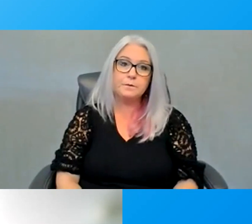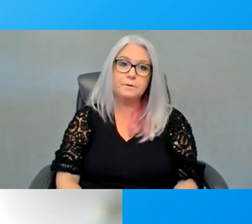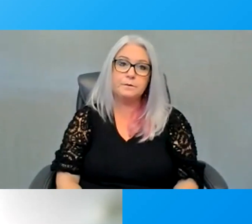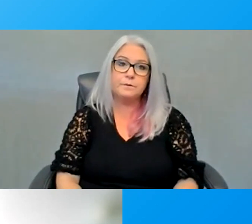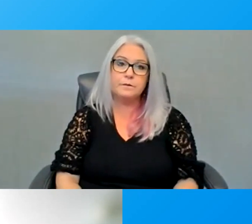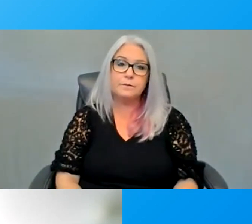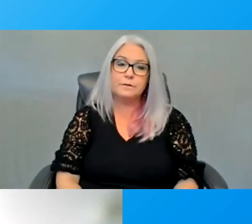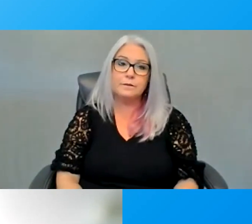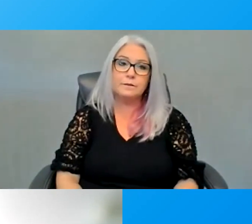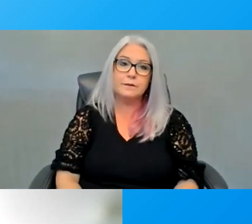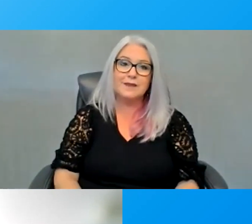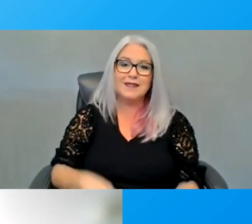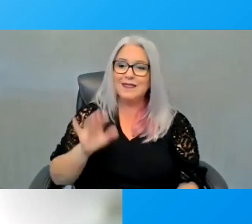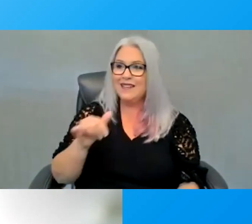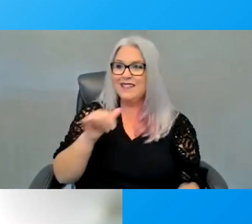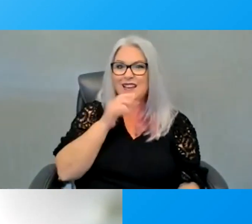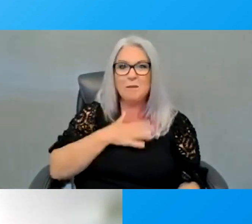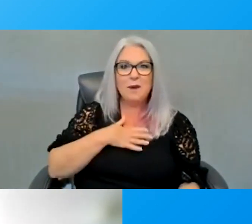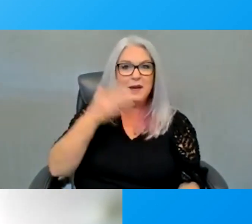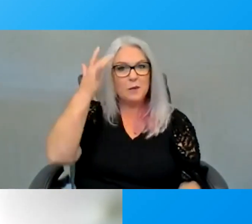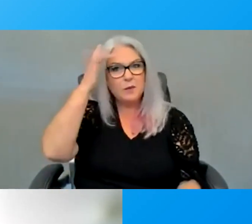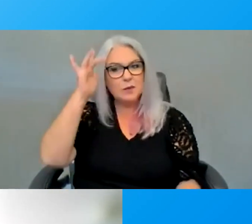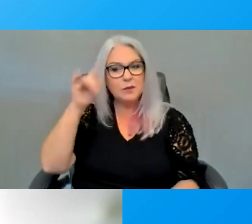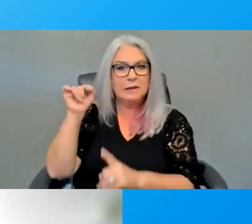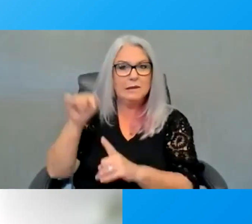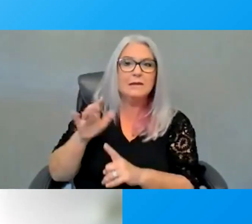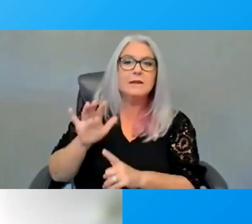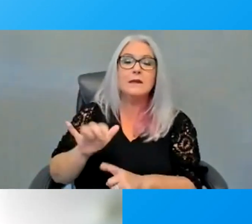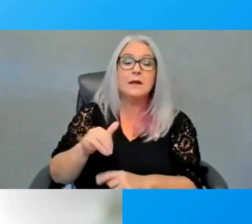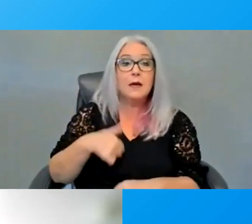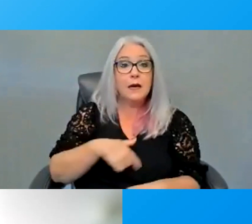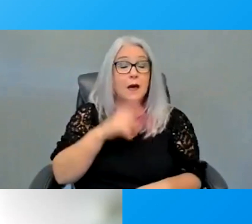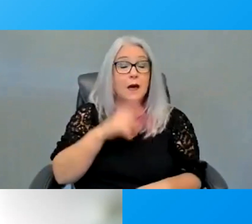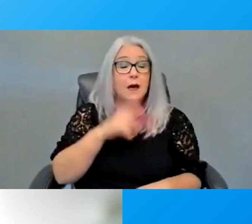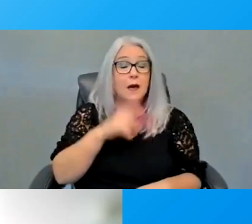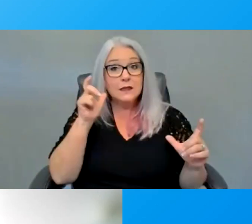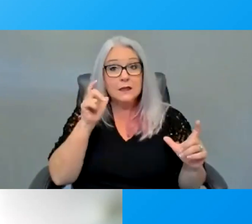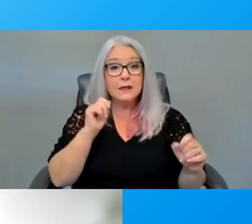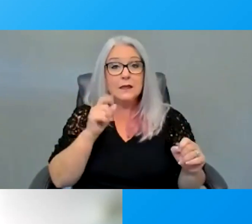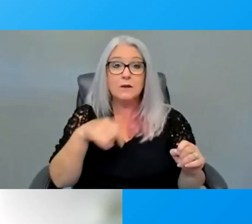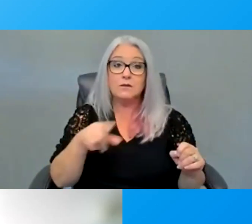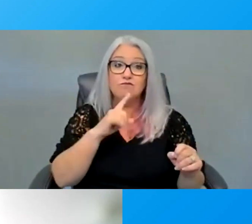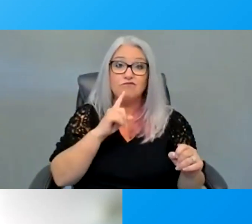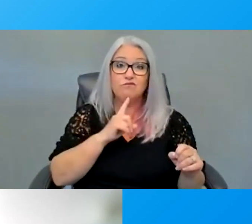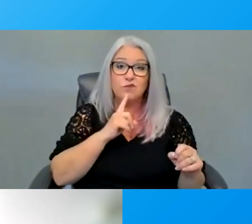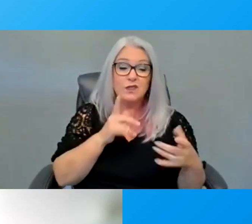is not my area of expertise. They are obviously important, but